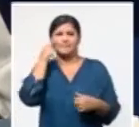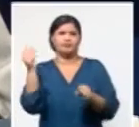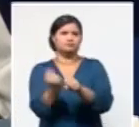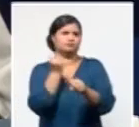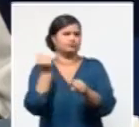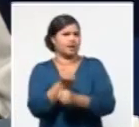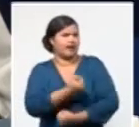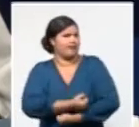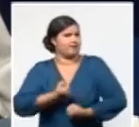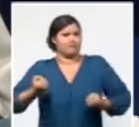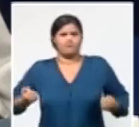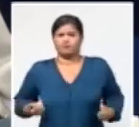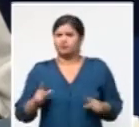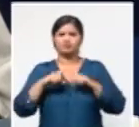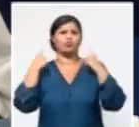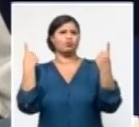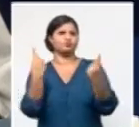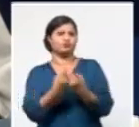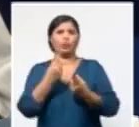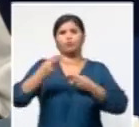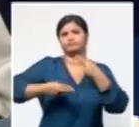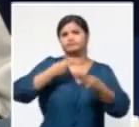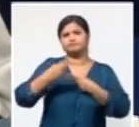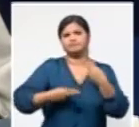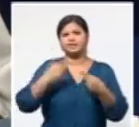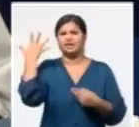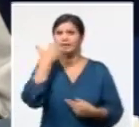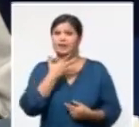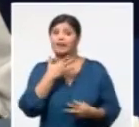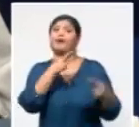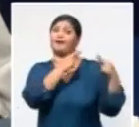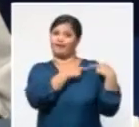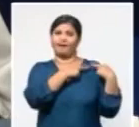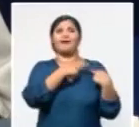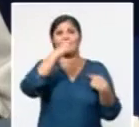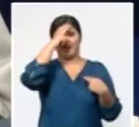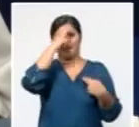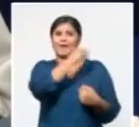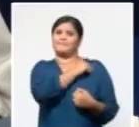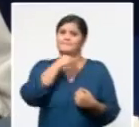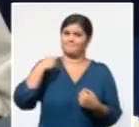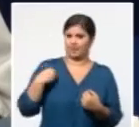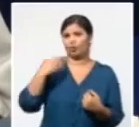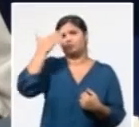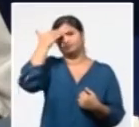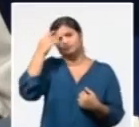preventive care and the preventive measures and